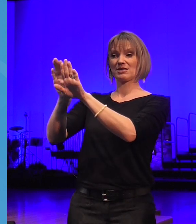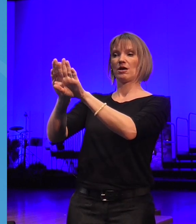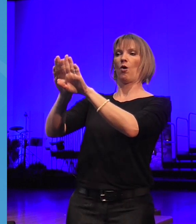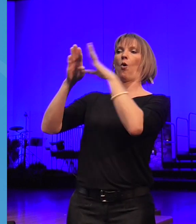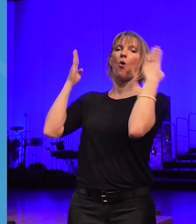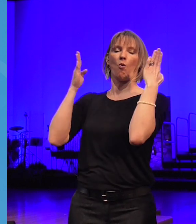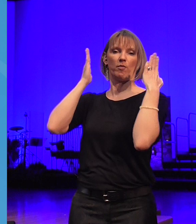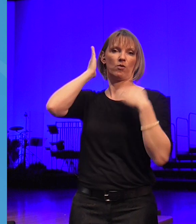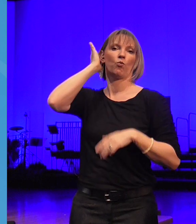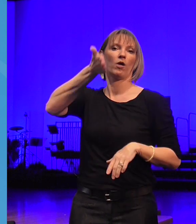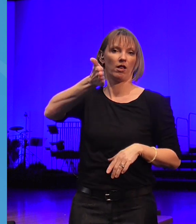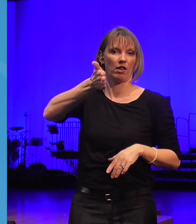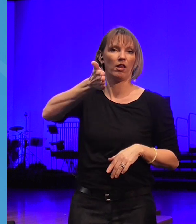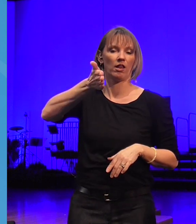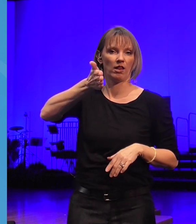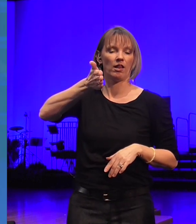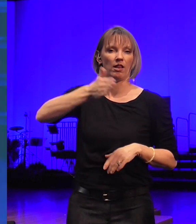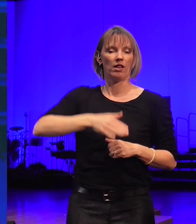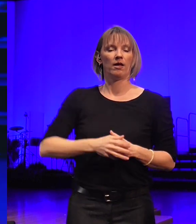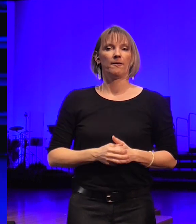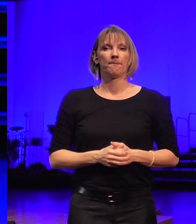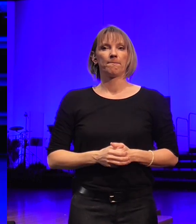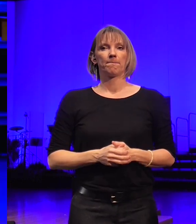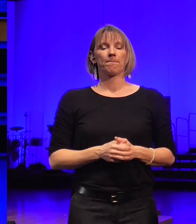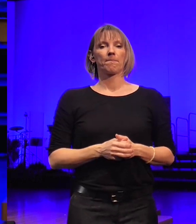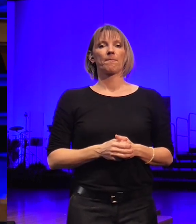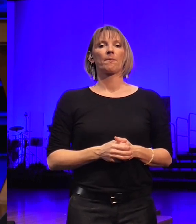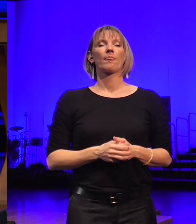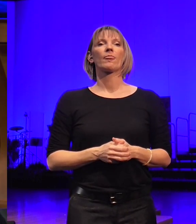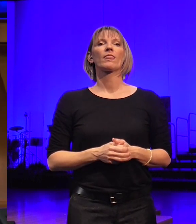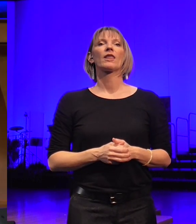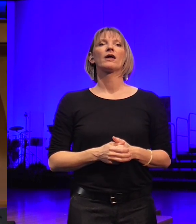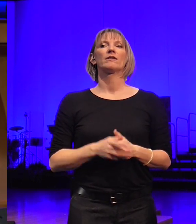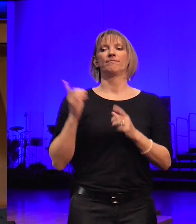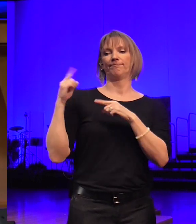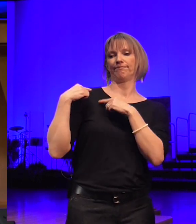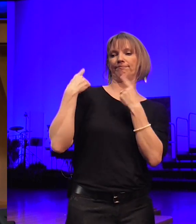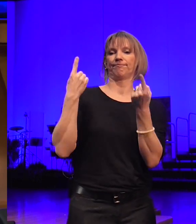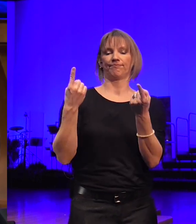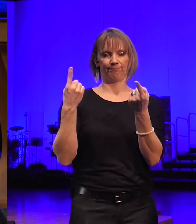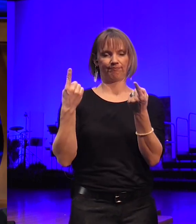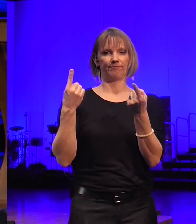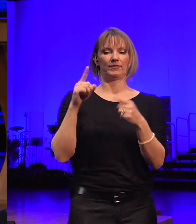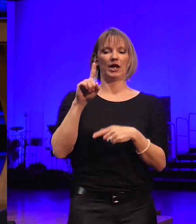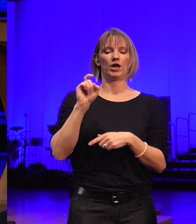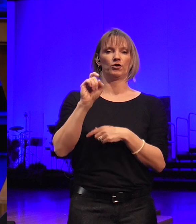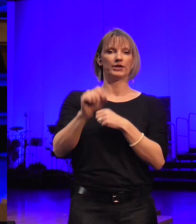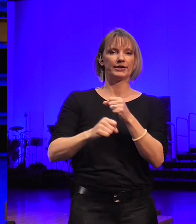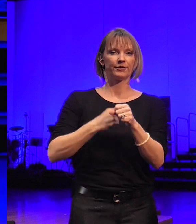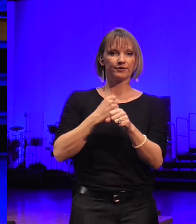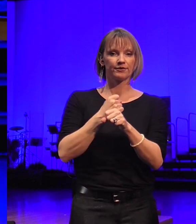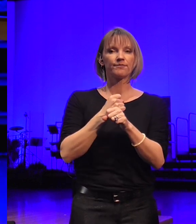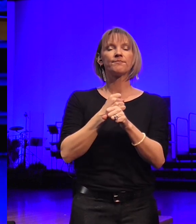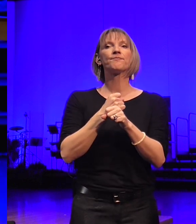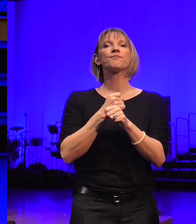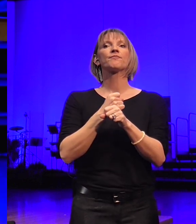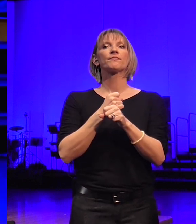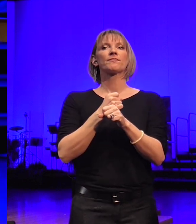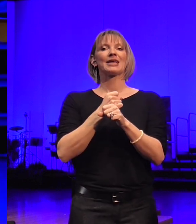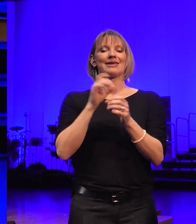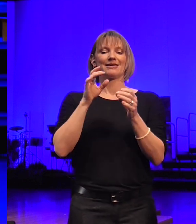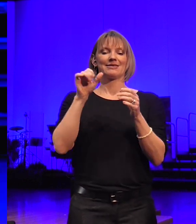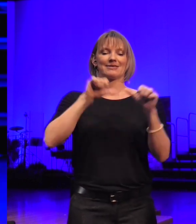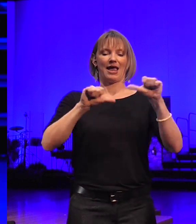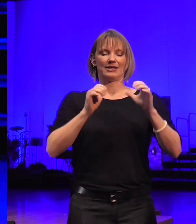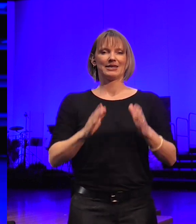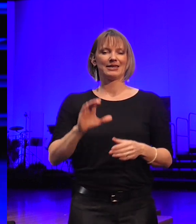will be opened." In this last century, the incredible scientist Carl